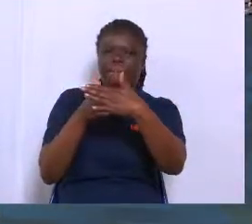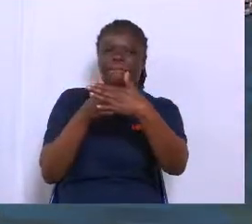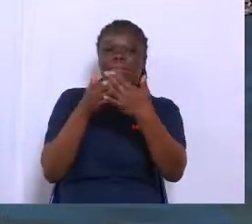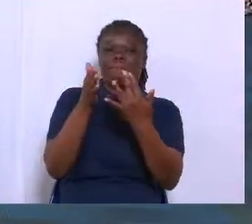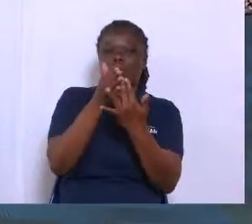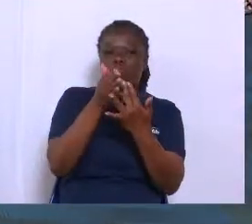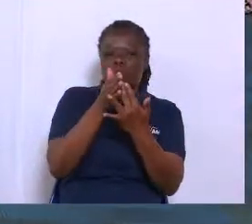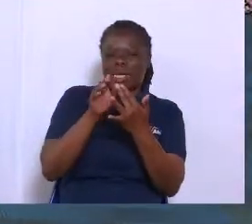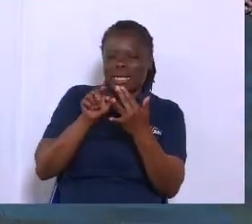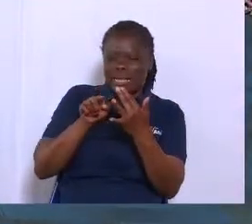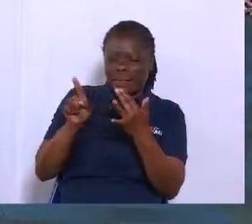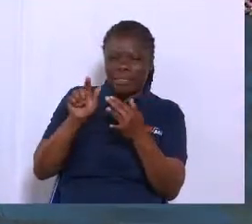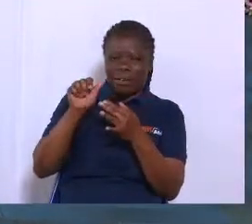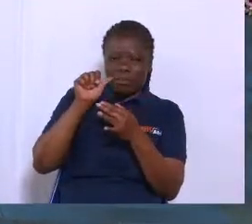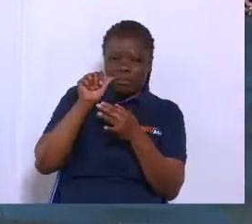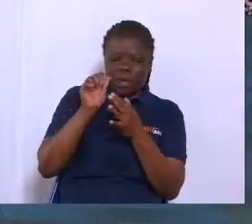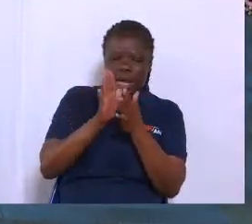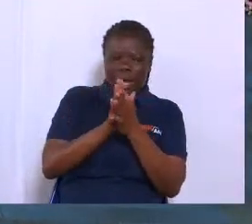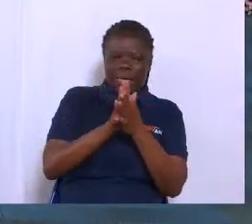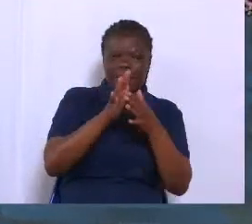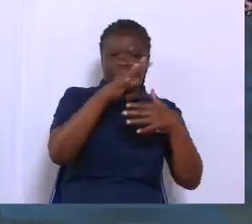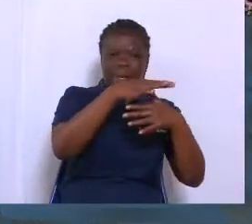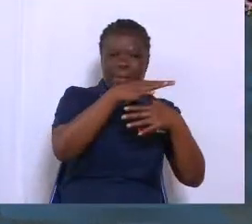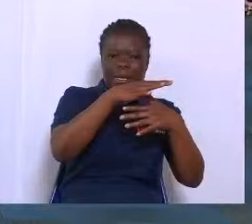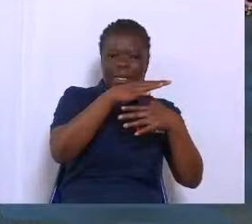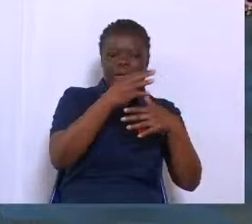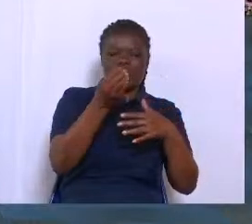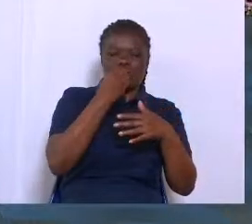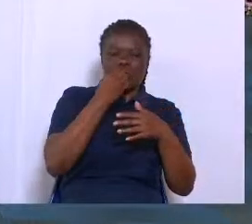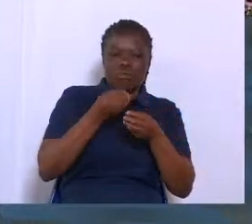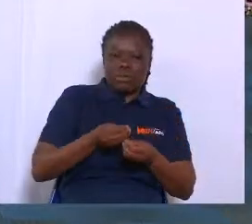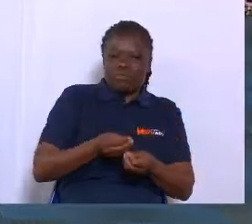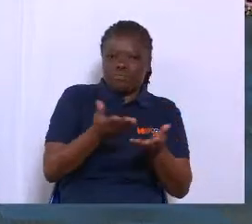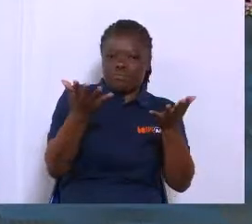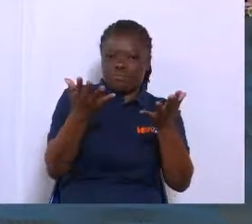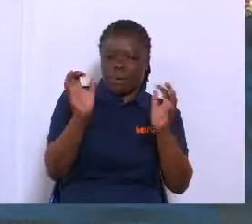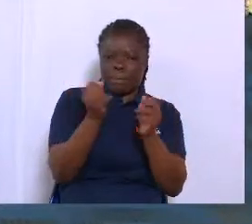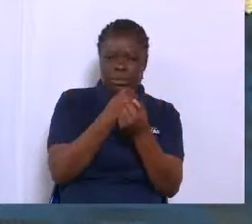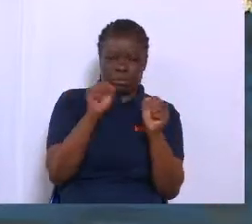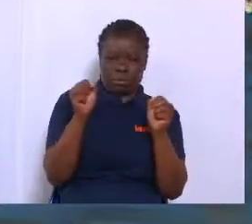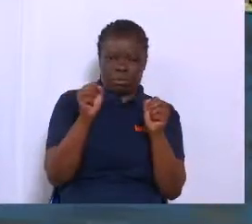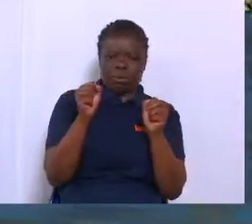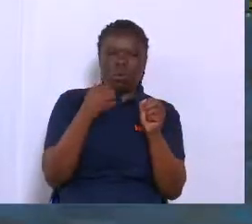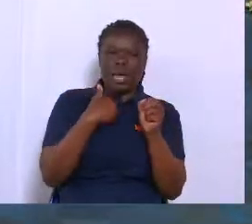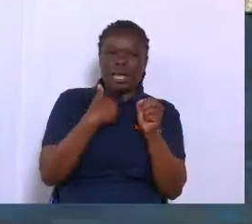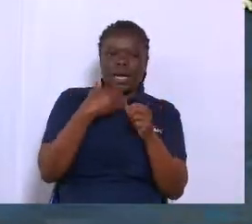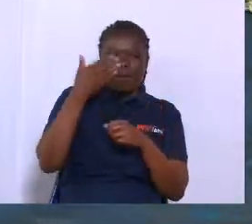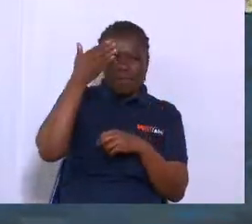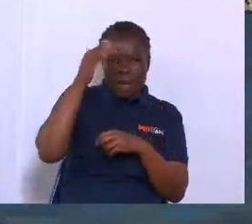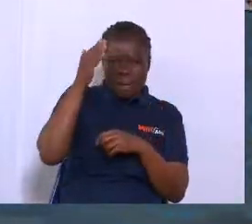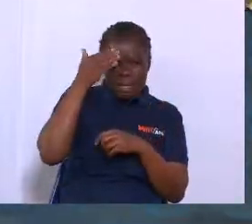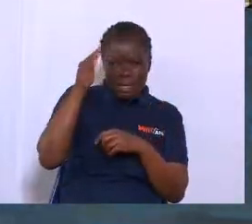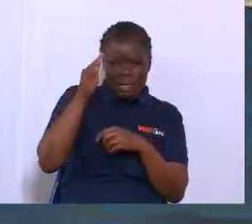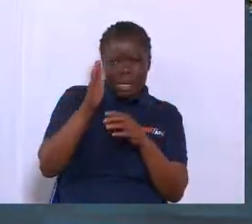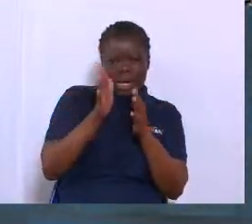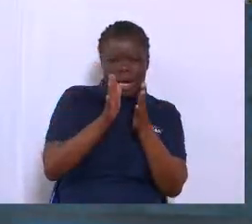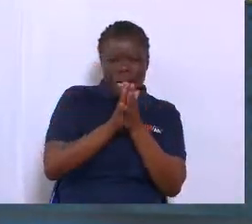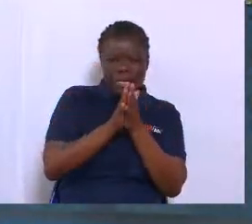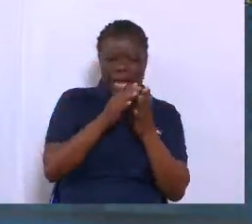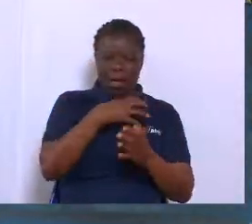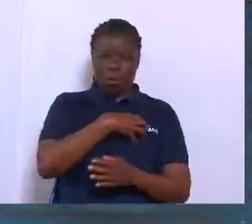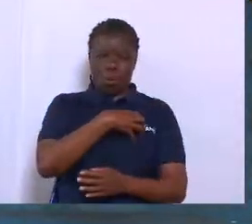keeping food supplies from coming in. There was a very famous and very